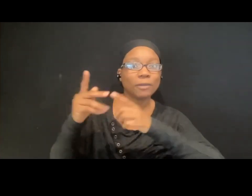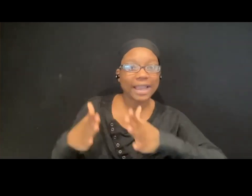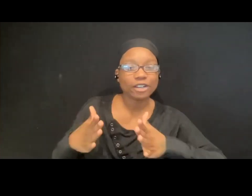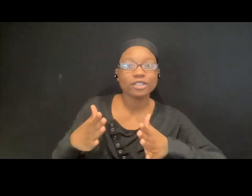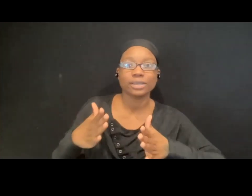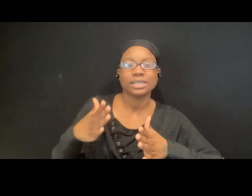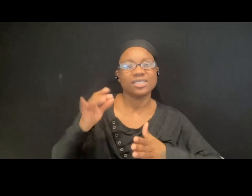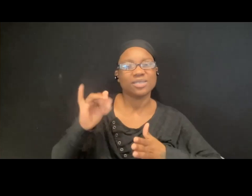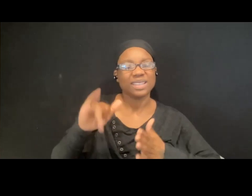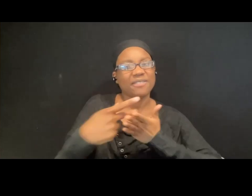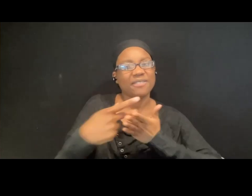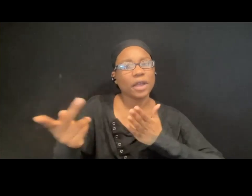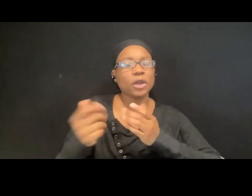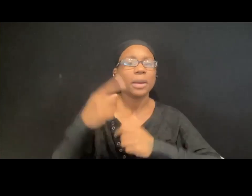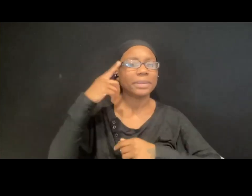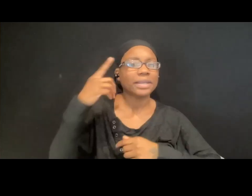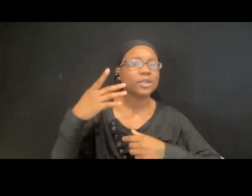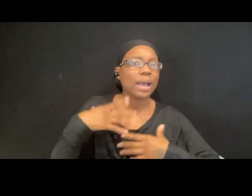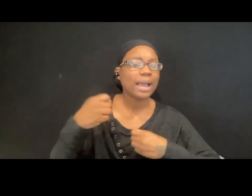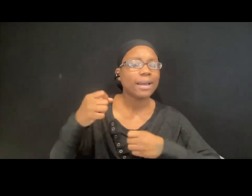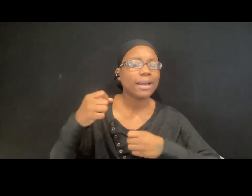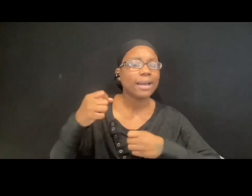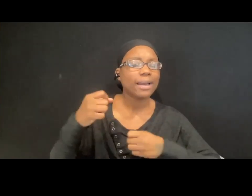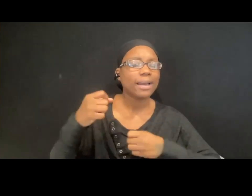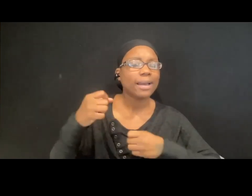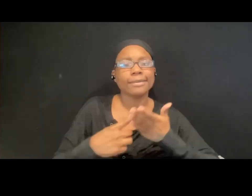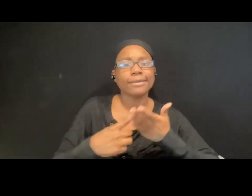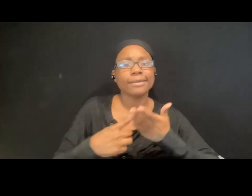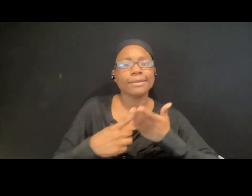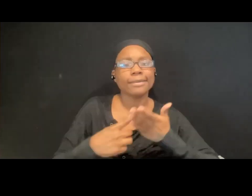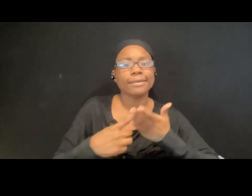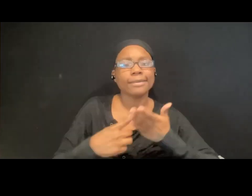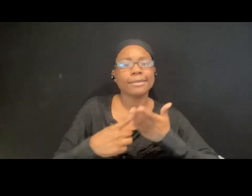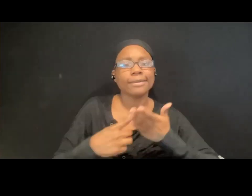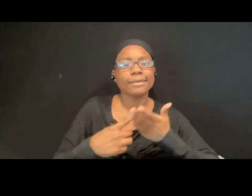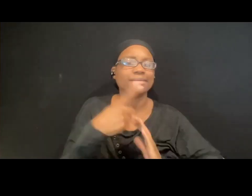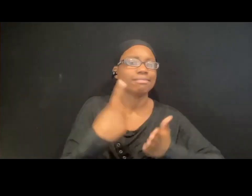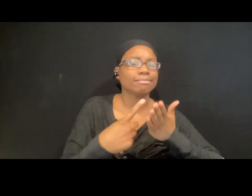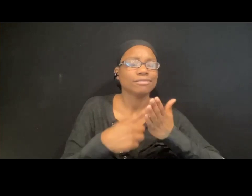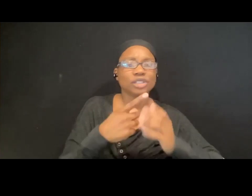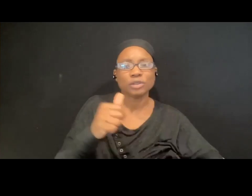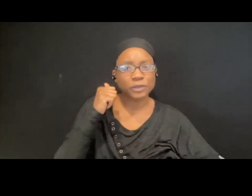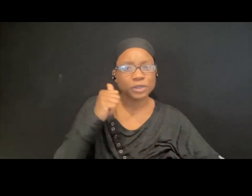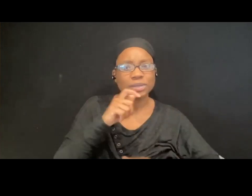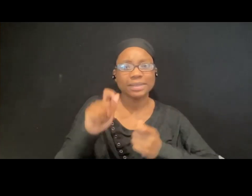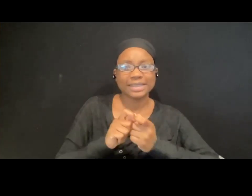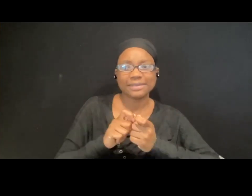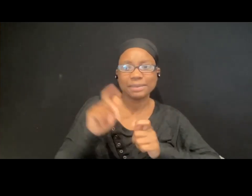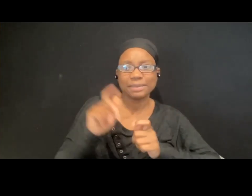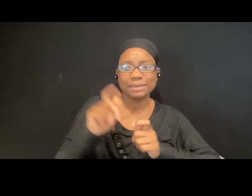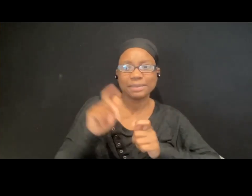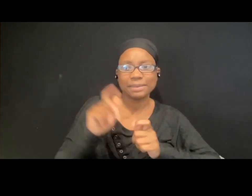to her about her trans identity. And she talks to us about how she refuses certain people's care, and